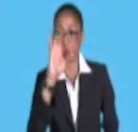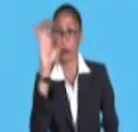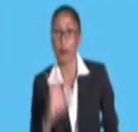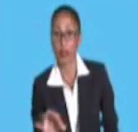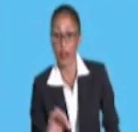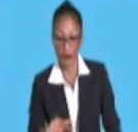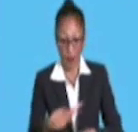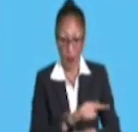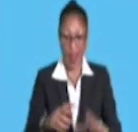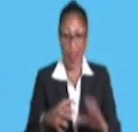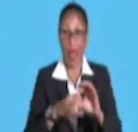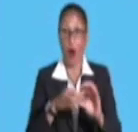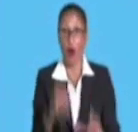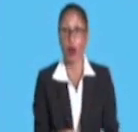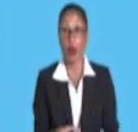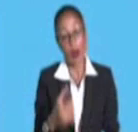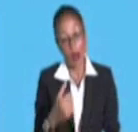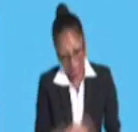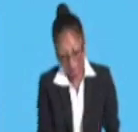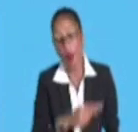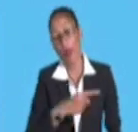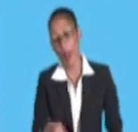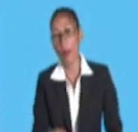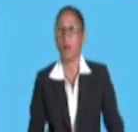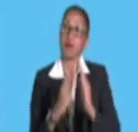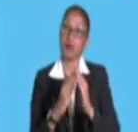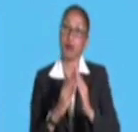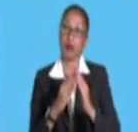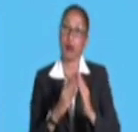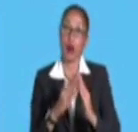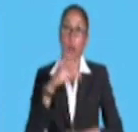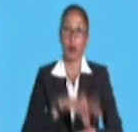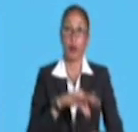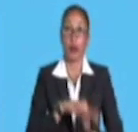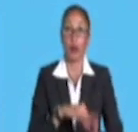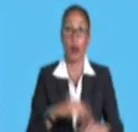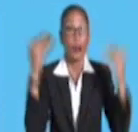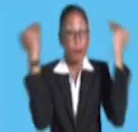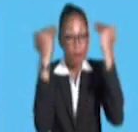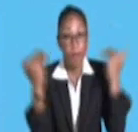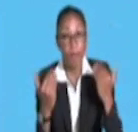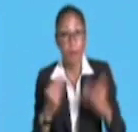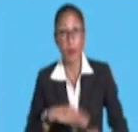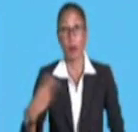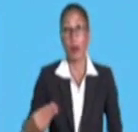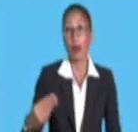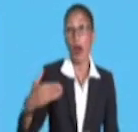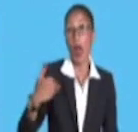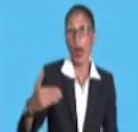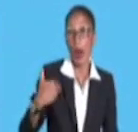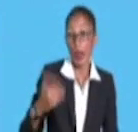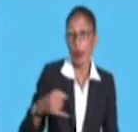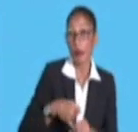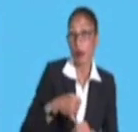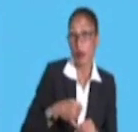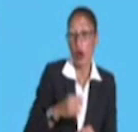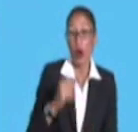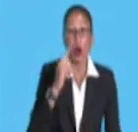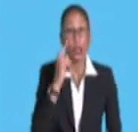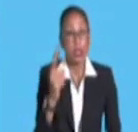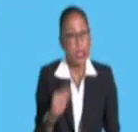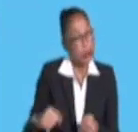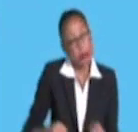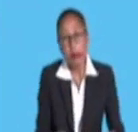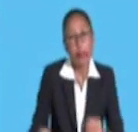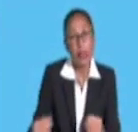the land-owning unit or Matangali. Madam Speaker, the Ministry of Health and Medical Services will pursue